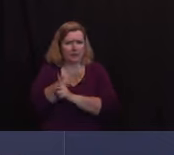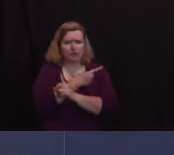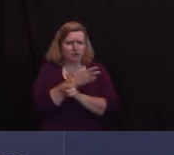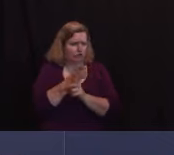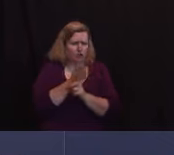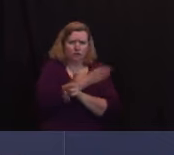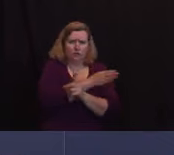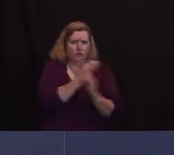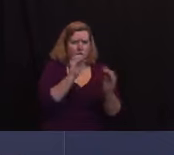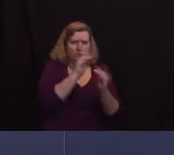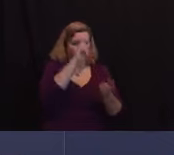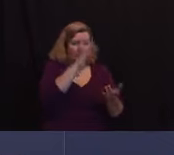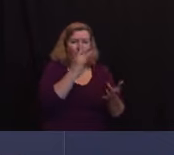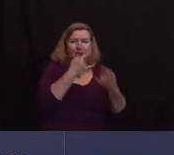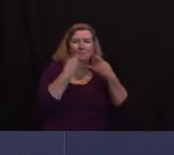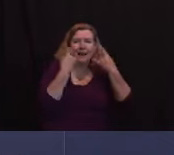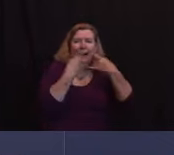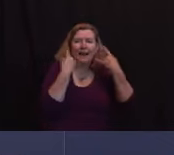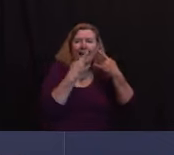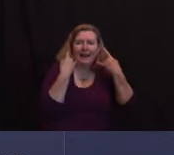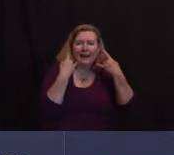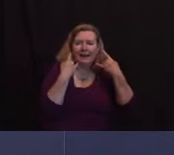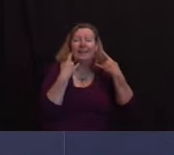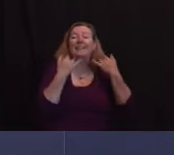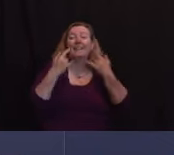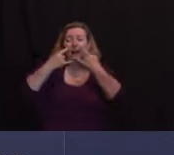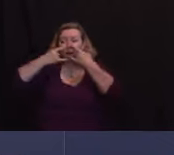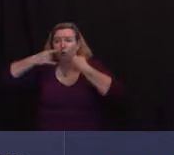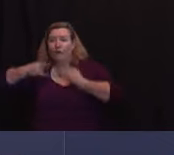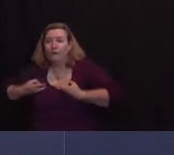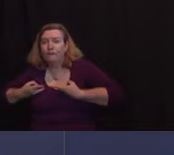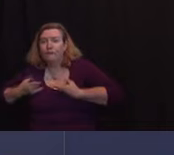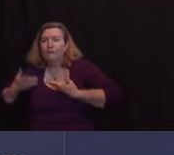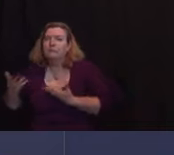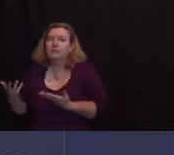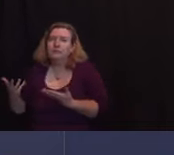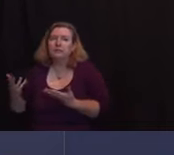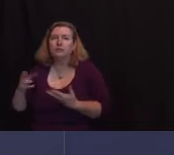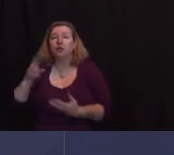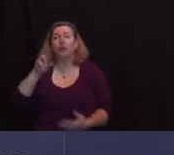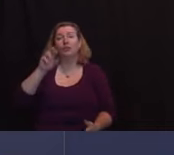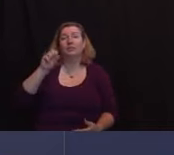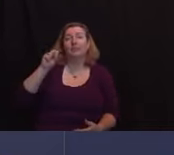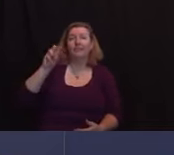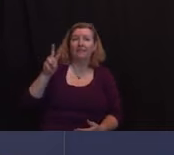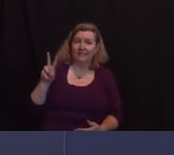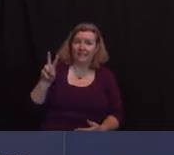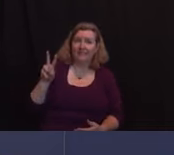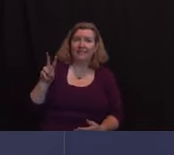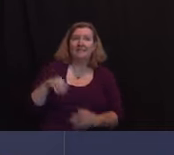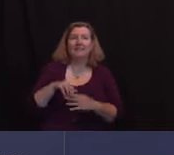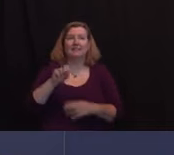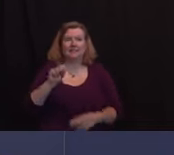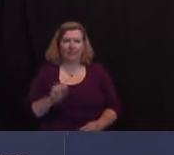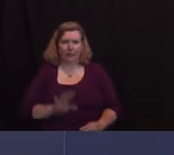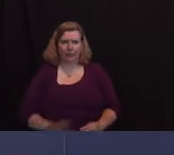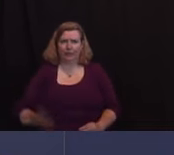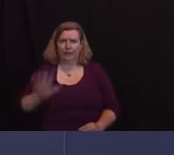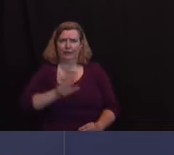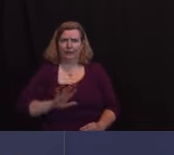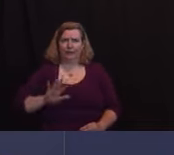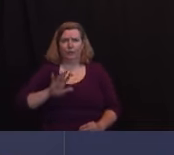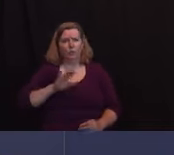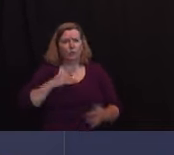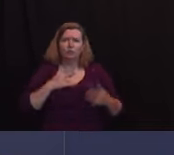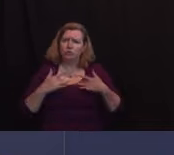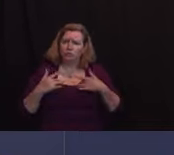masking, less social distancing, and the respiratory syncytial virus, the RSV circulation in the South. It is concerning, so that's why we just want to